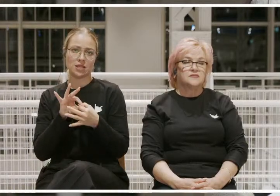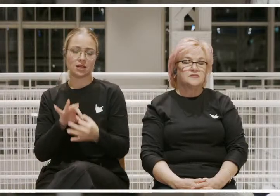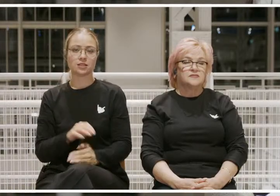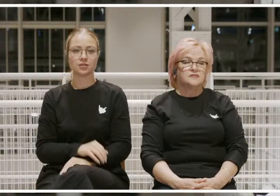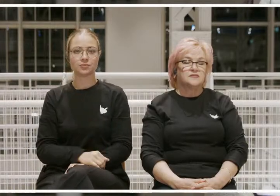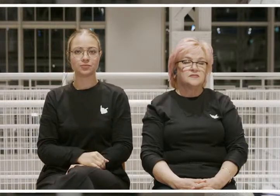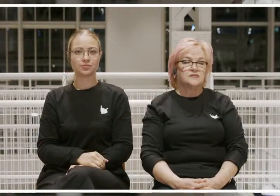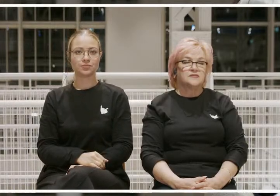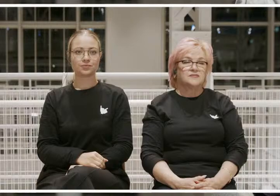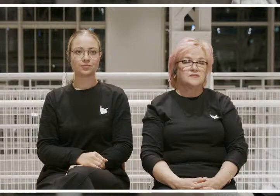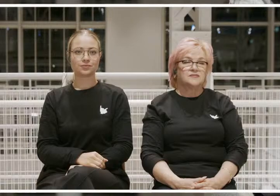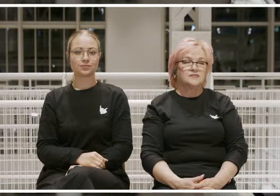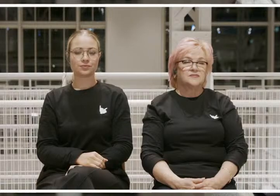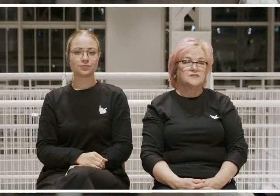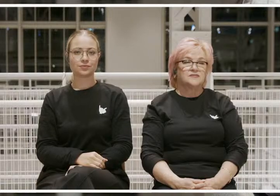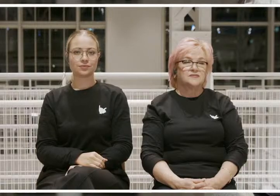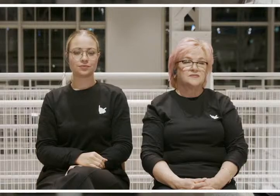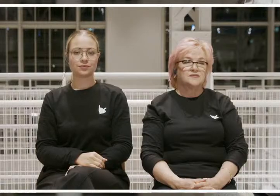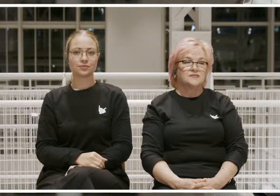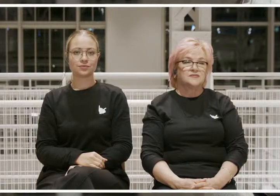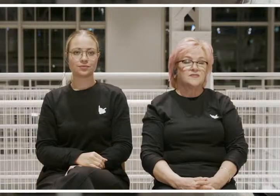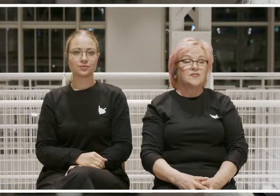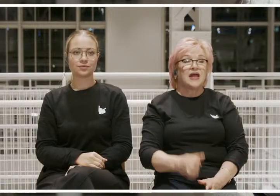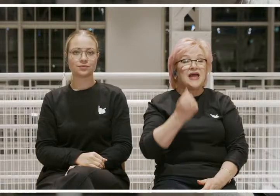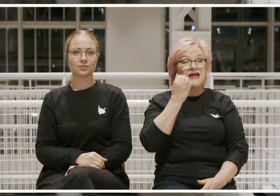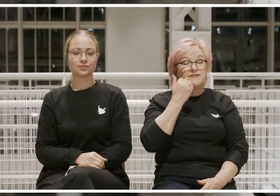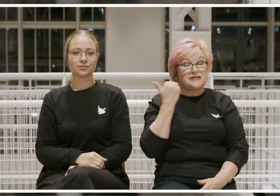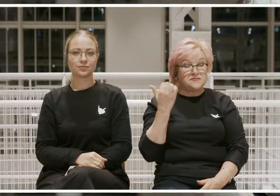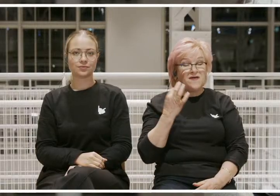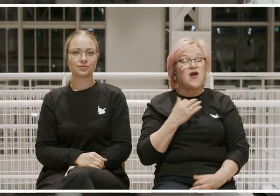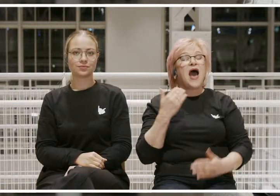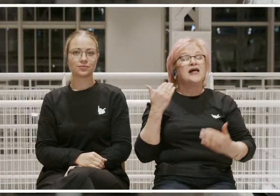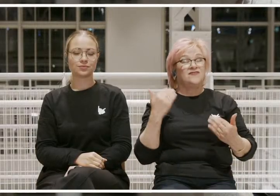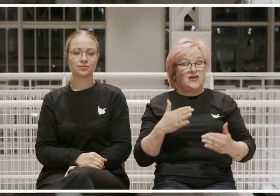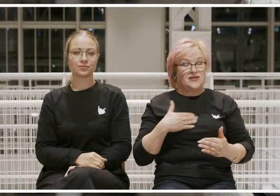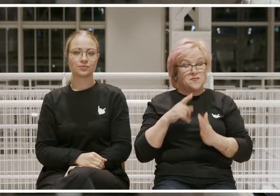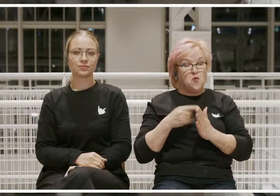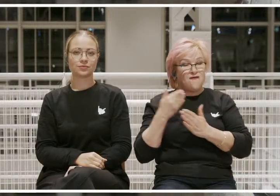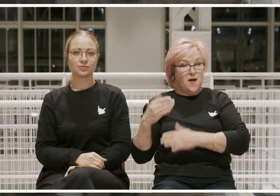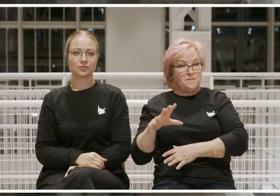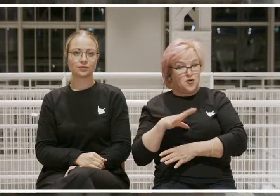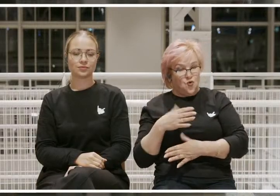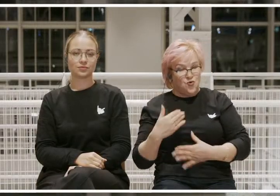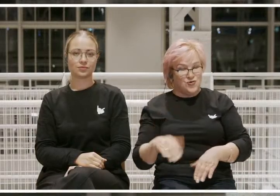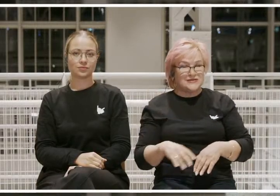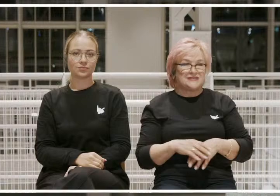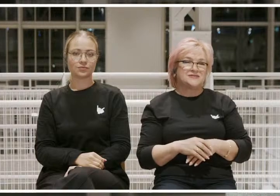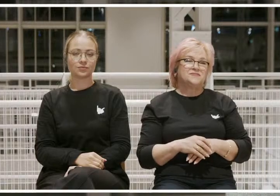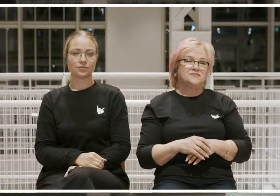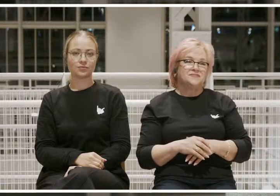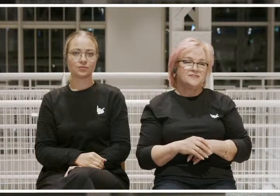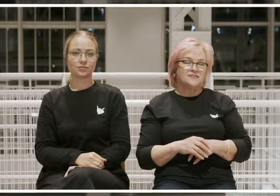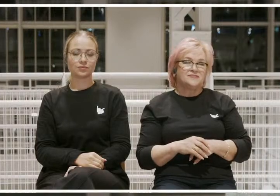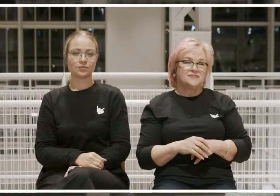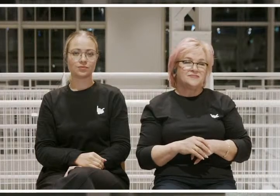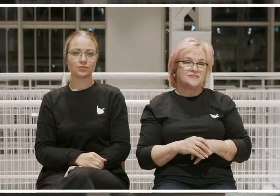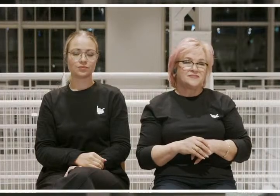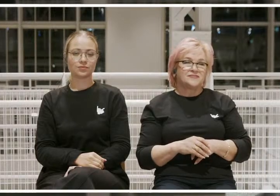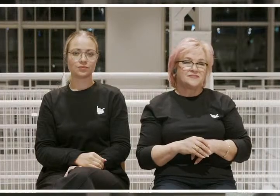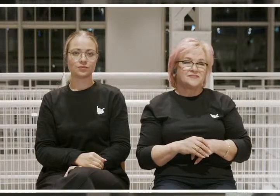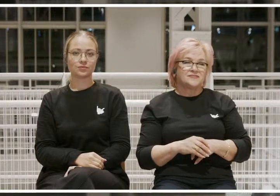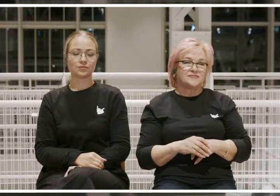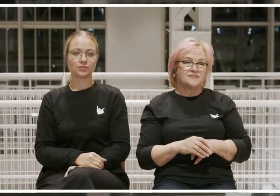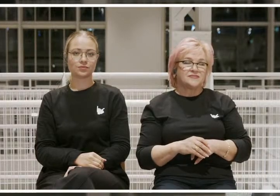Thank you. Yeah, that answers my question, because I also think, after seeing especially the